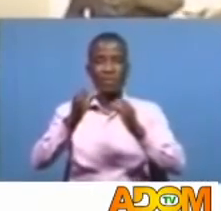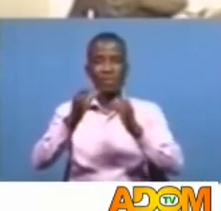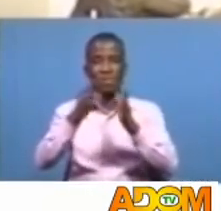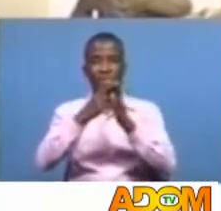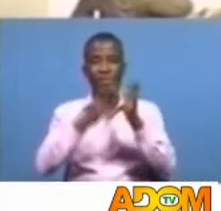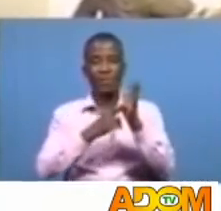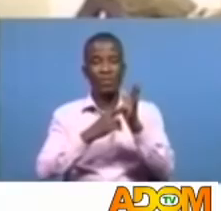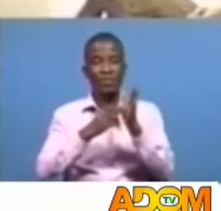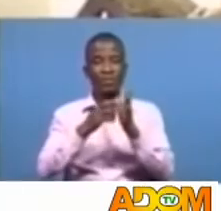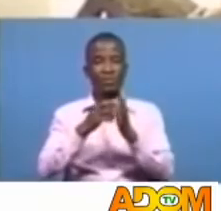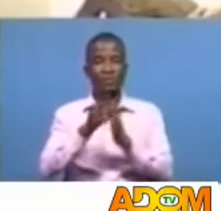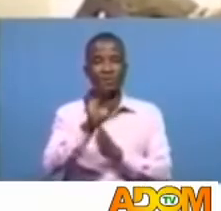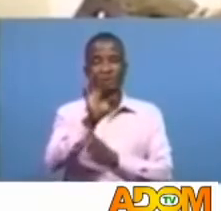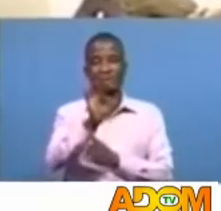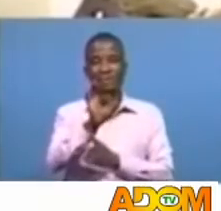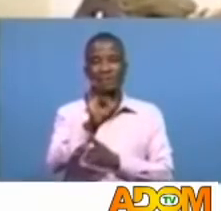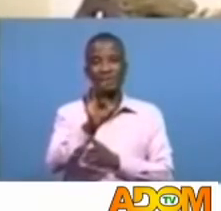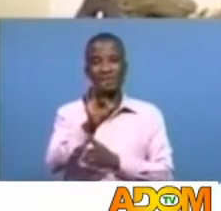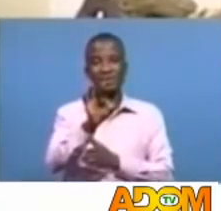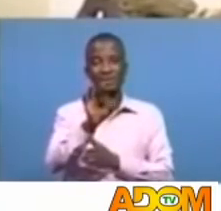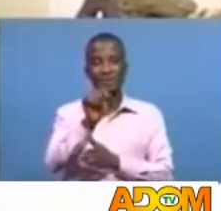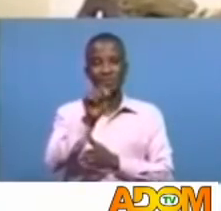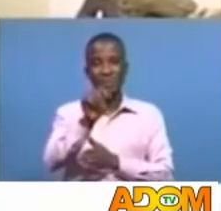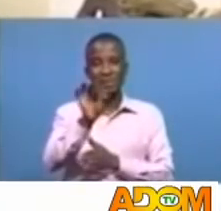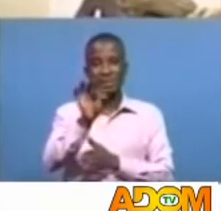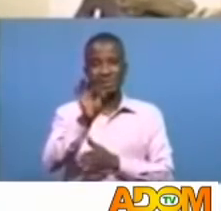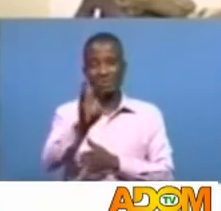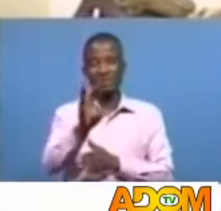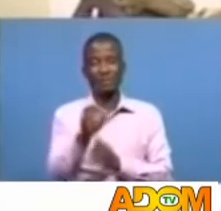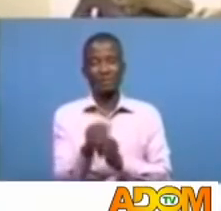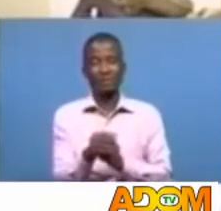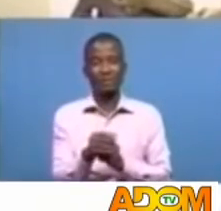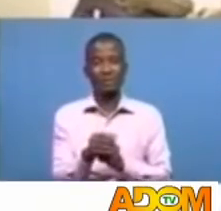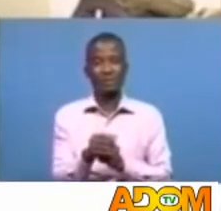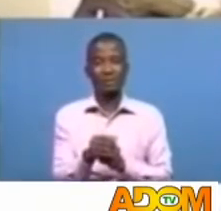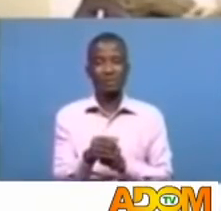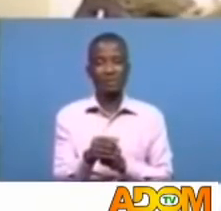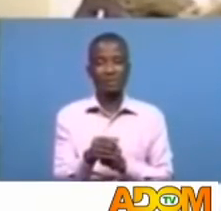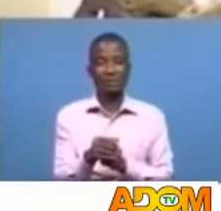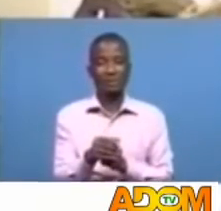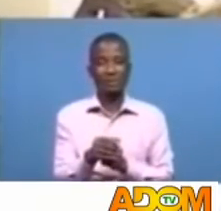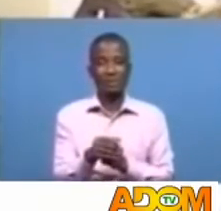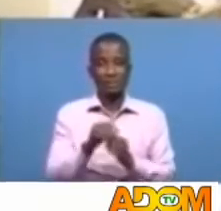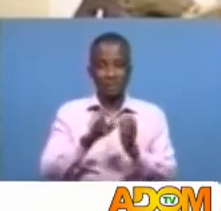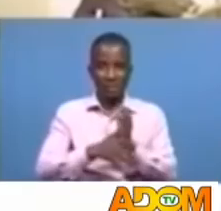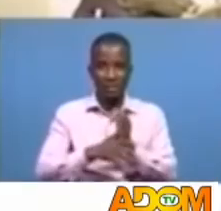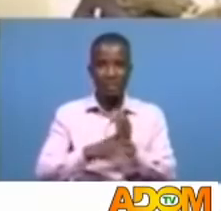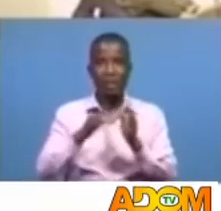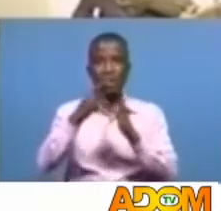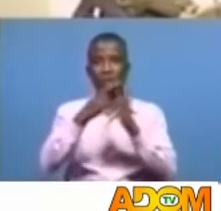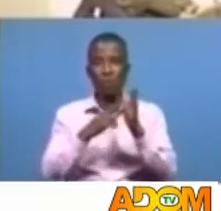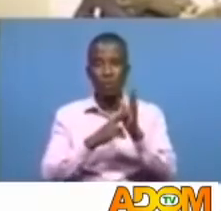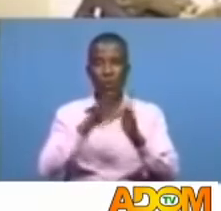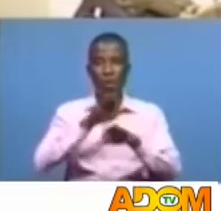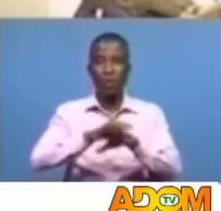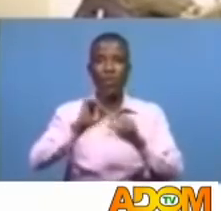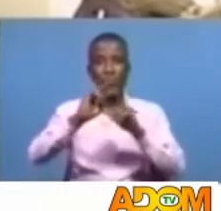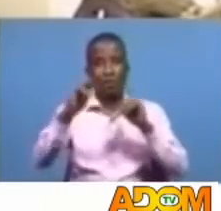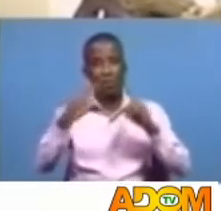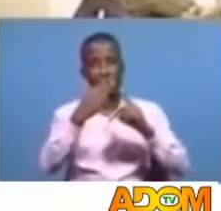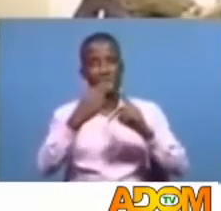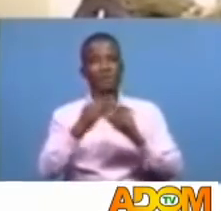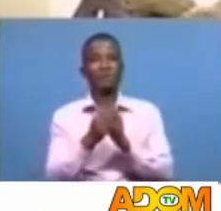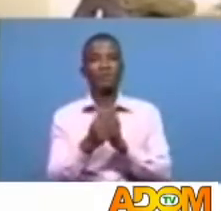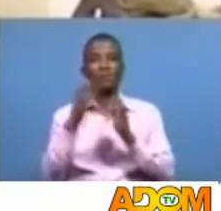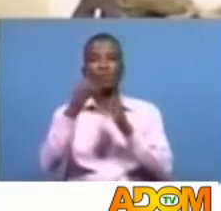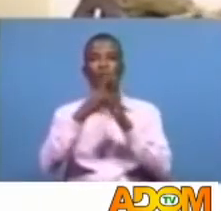1996 CI-16. And lords, the specific rule on review is